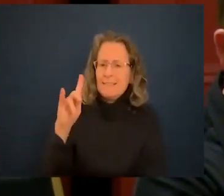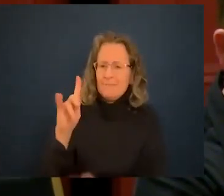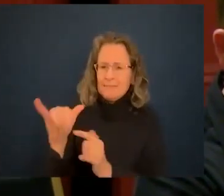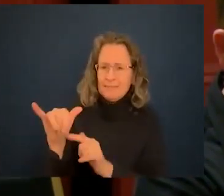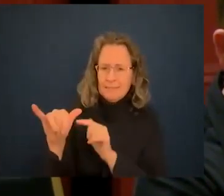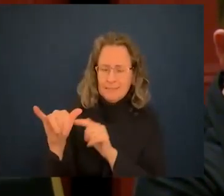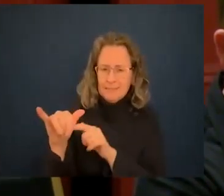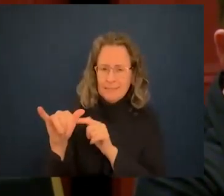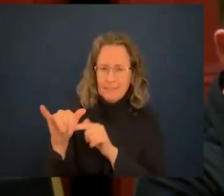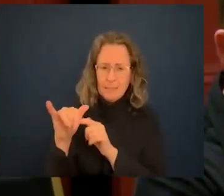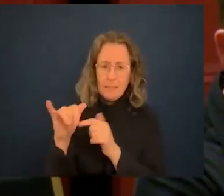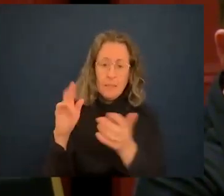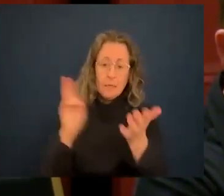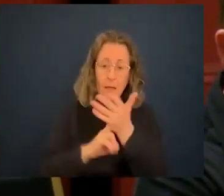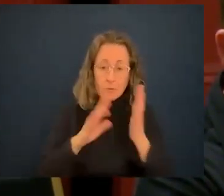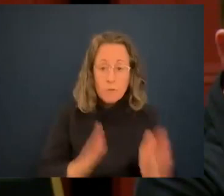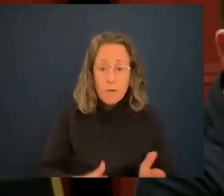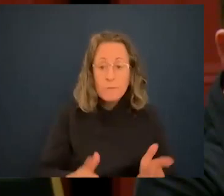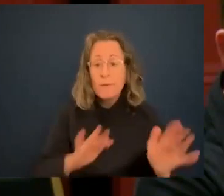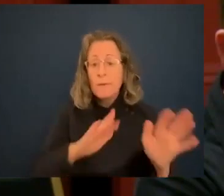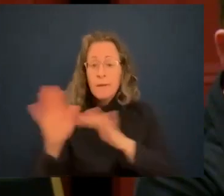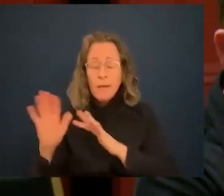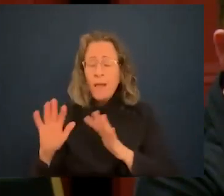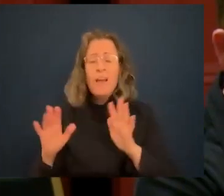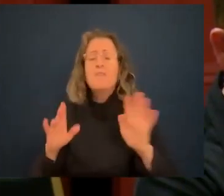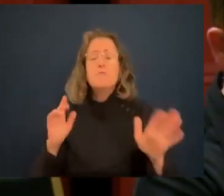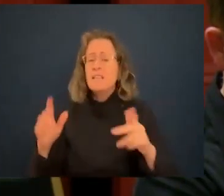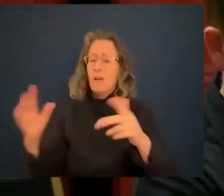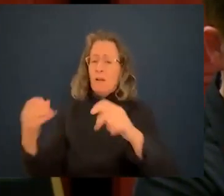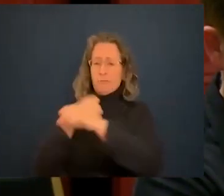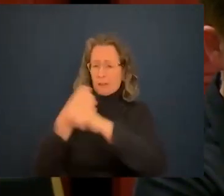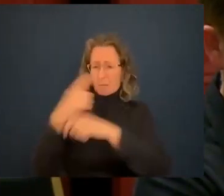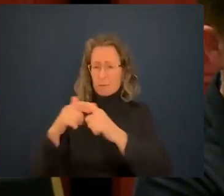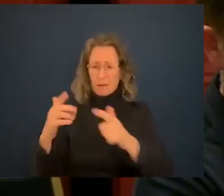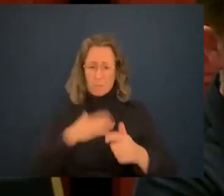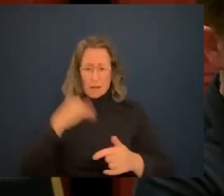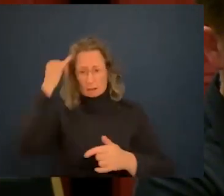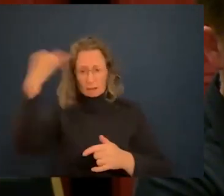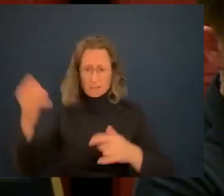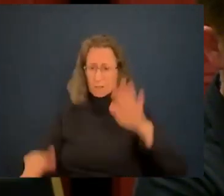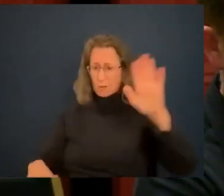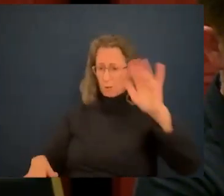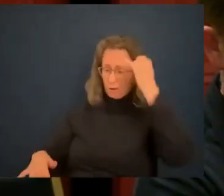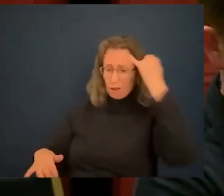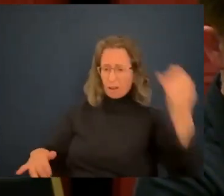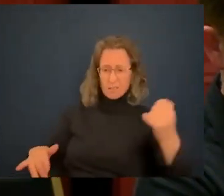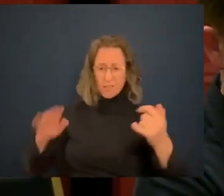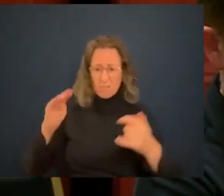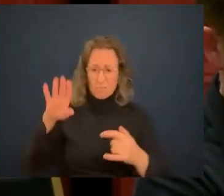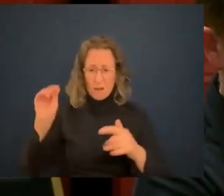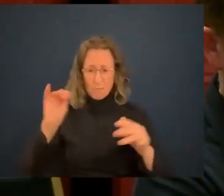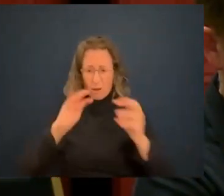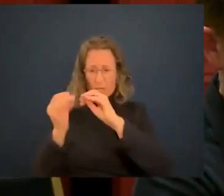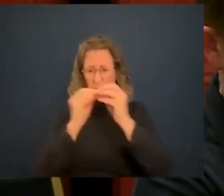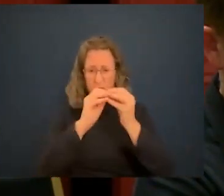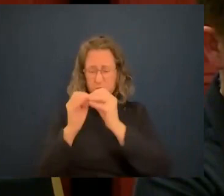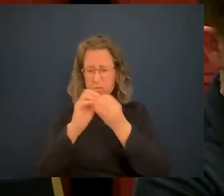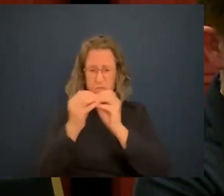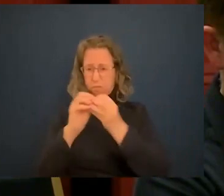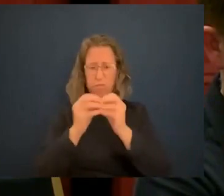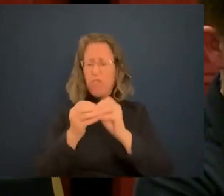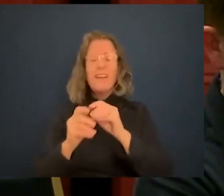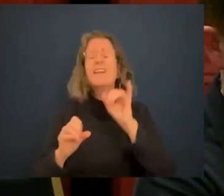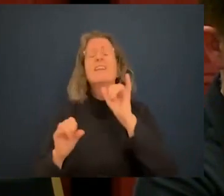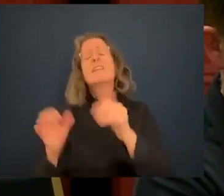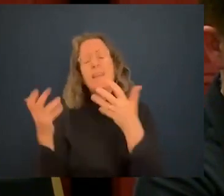and not fight over whose idea it was over what memo you're referencing over which specific line item and which specific